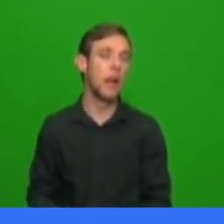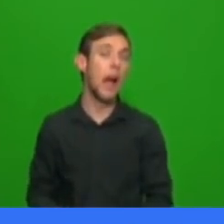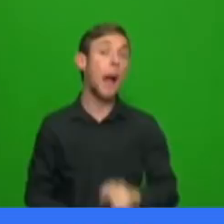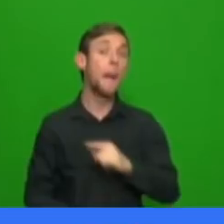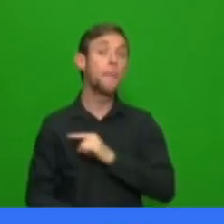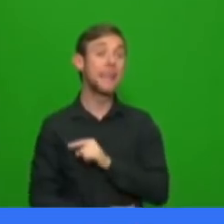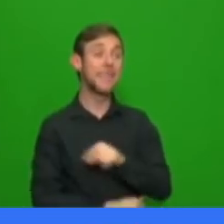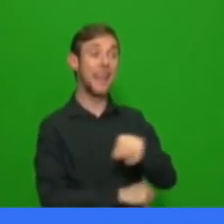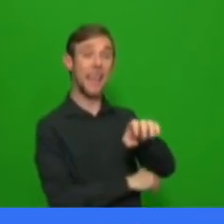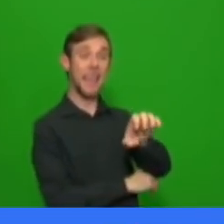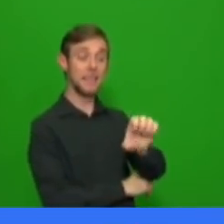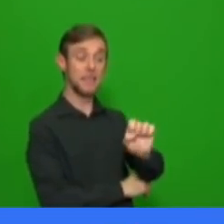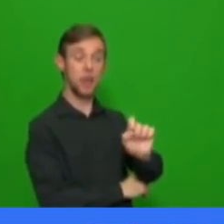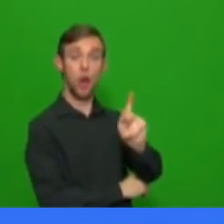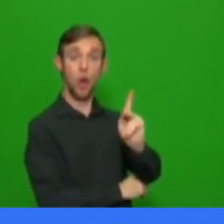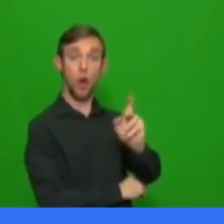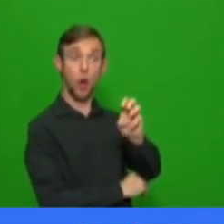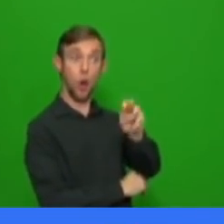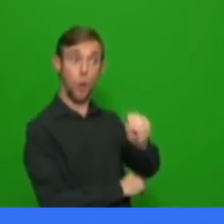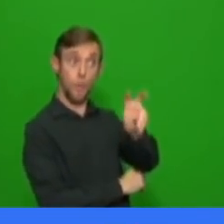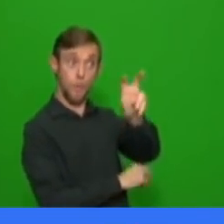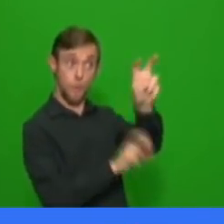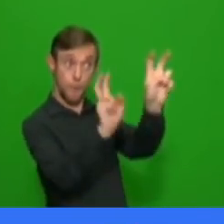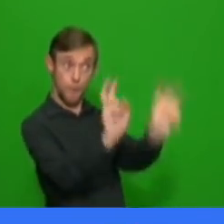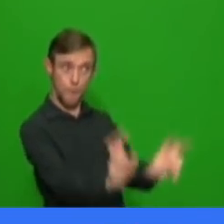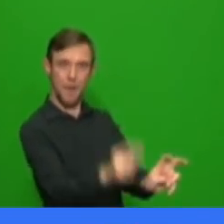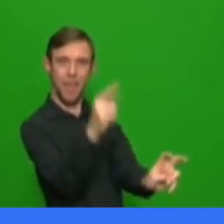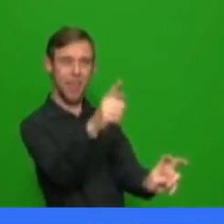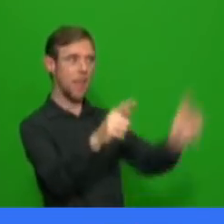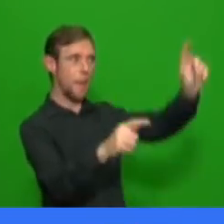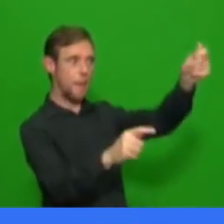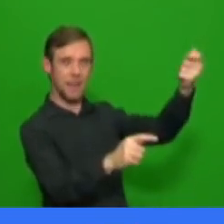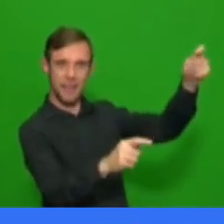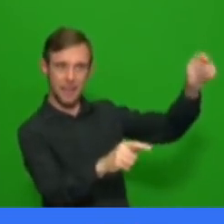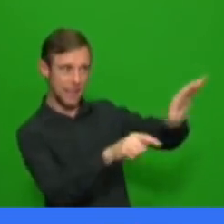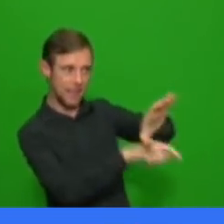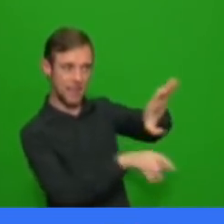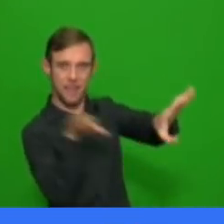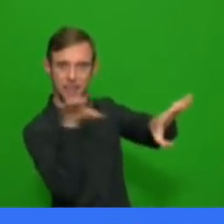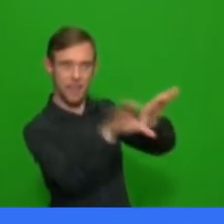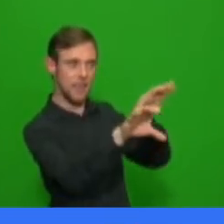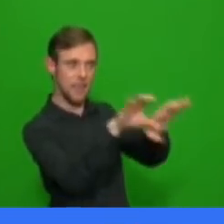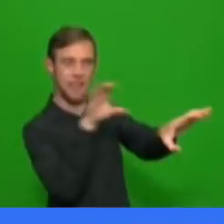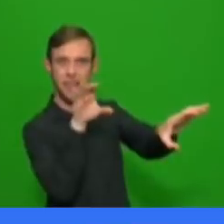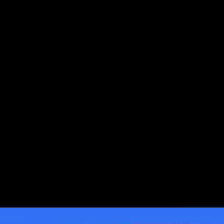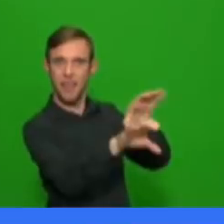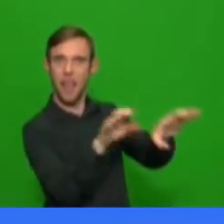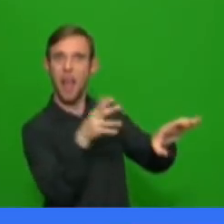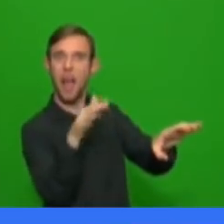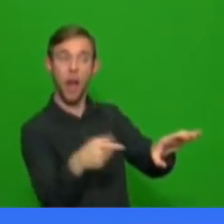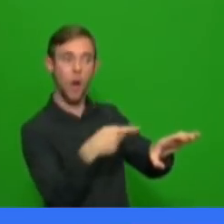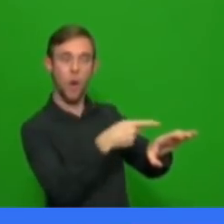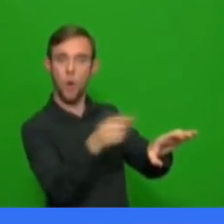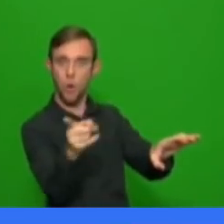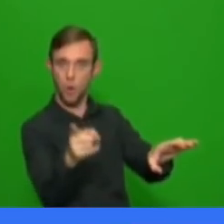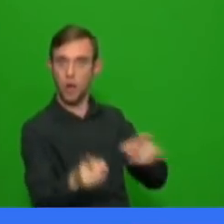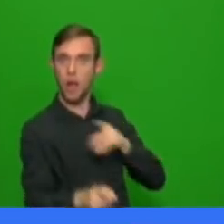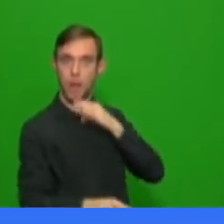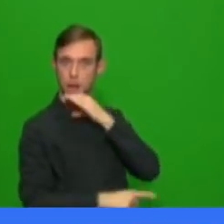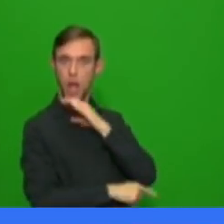how Eskom is funded. Eskom is funded through the issuing of